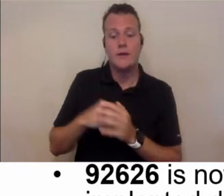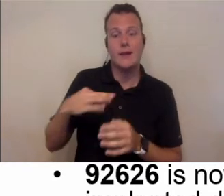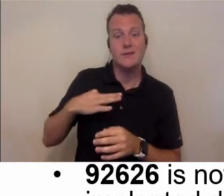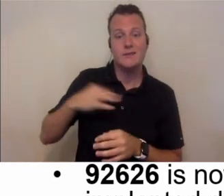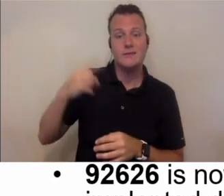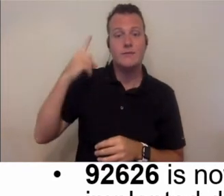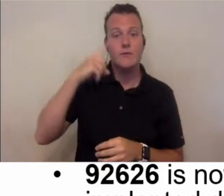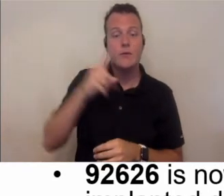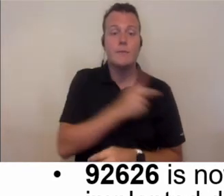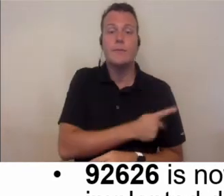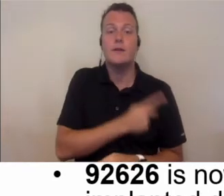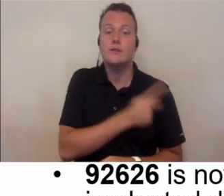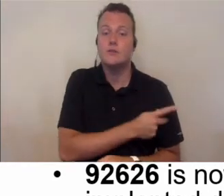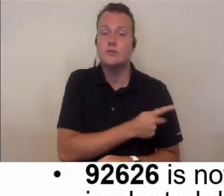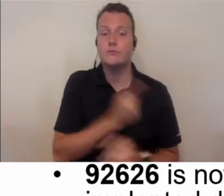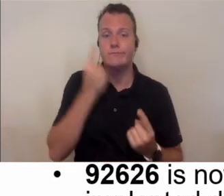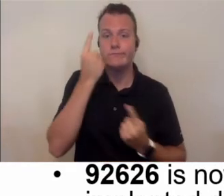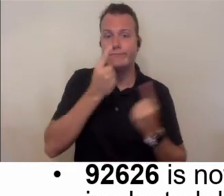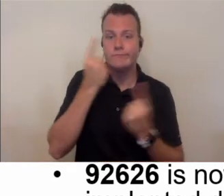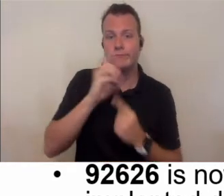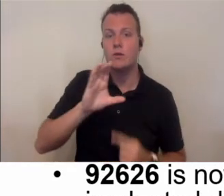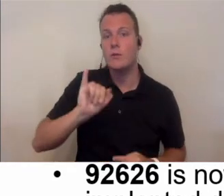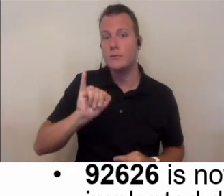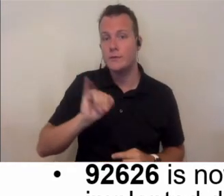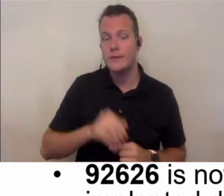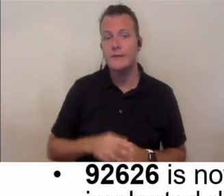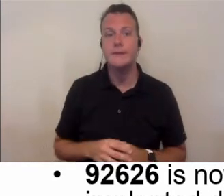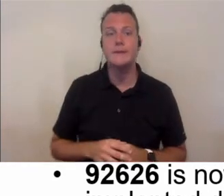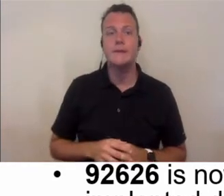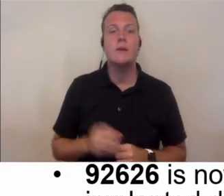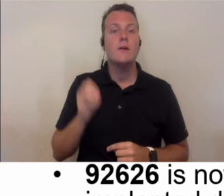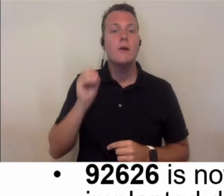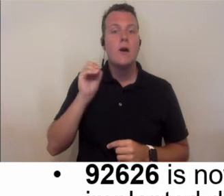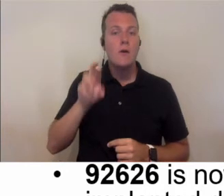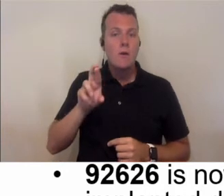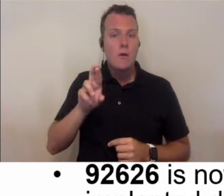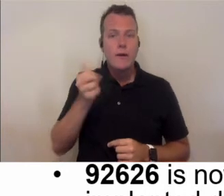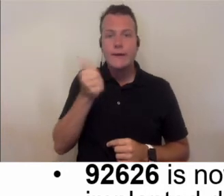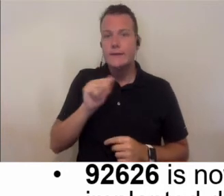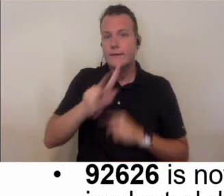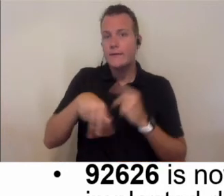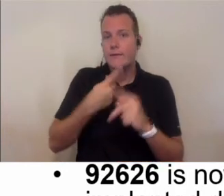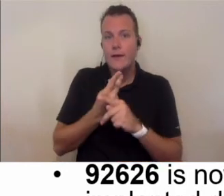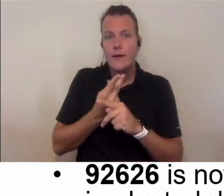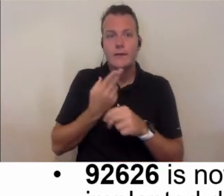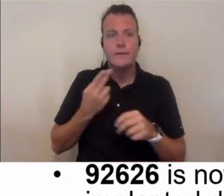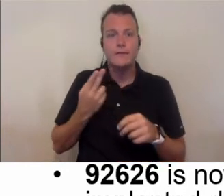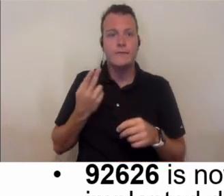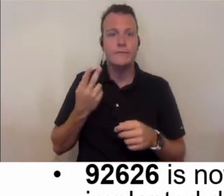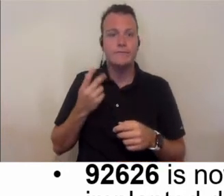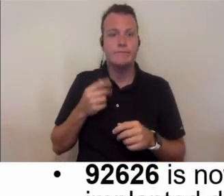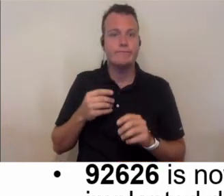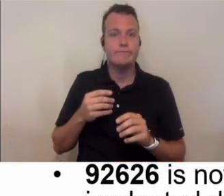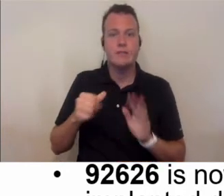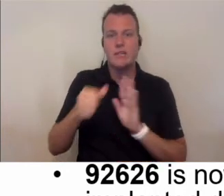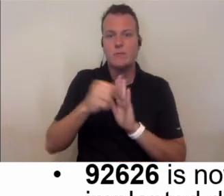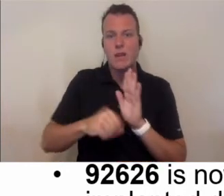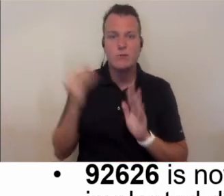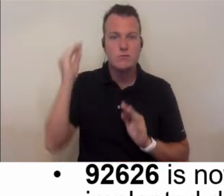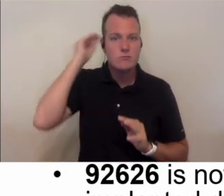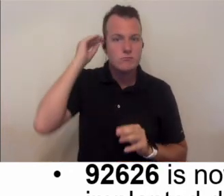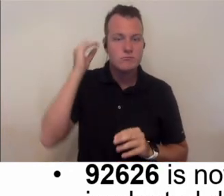candidacy for a patient who's considering cochlear implants or any kind of implantable device, BAHAs,